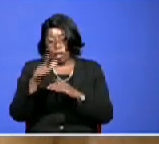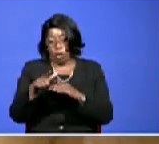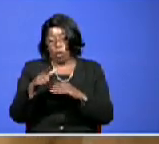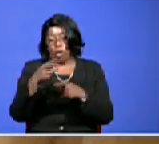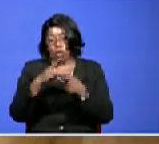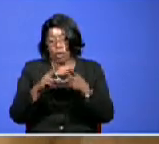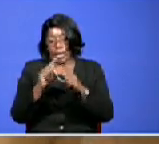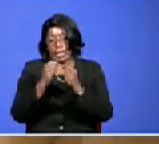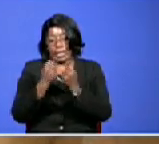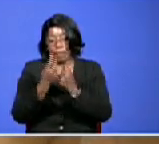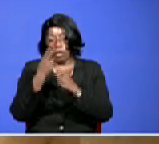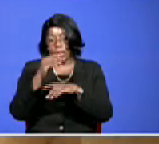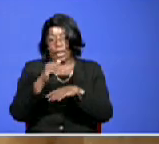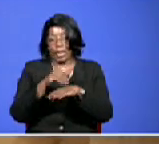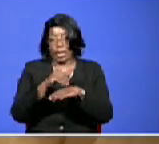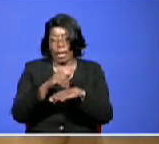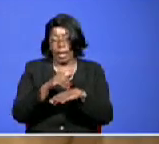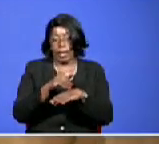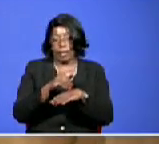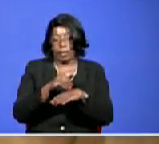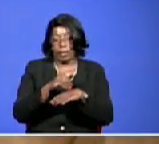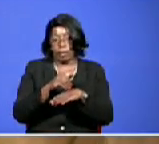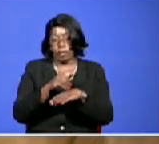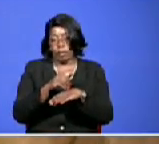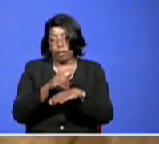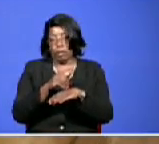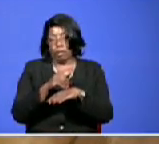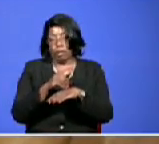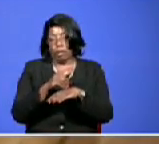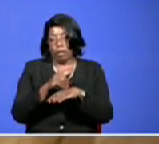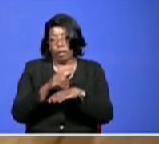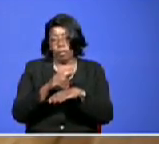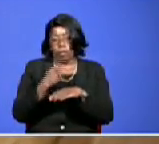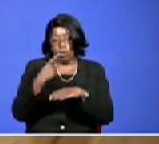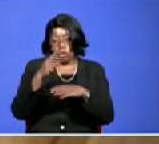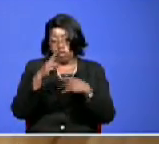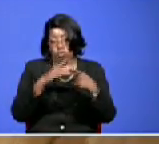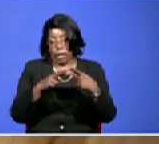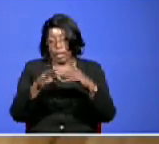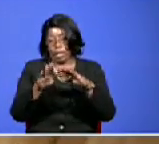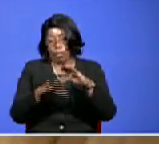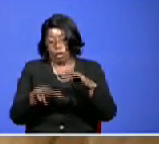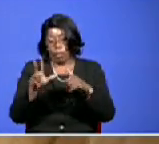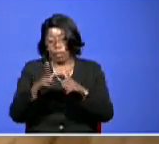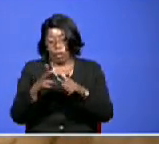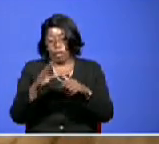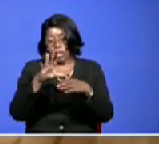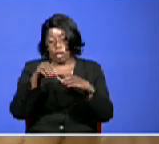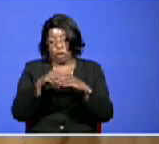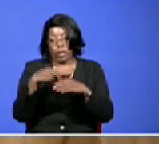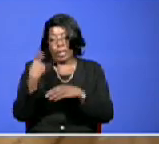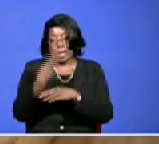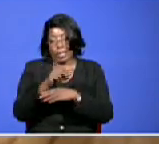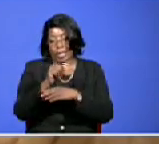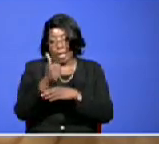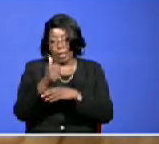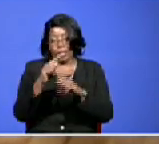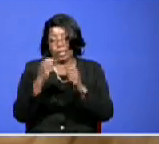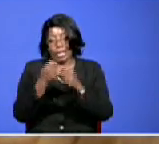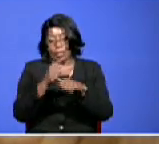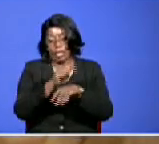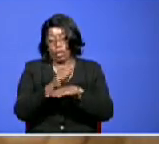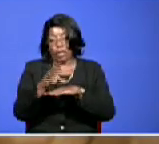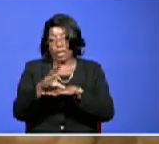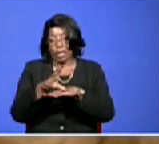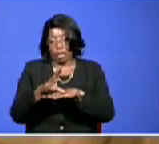we're a bit of a lower-ranked team. So we're looking at Bonaire, who's ranked in the bottom third along with us and a lot of other teams like Turks and Caicos. So